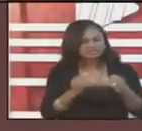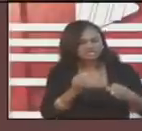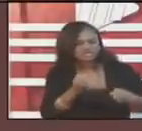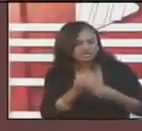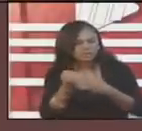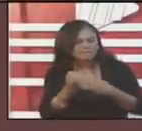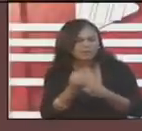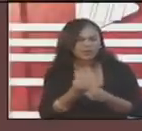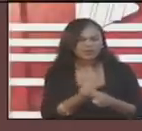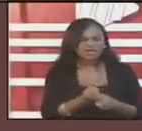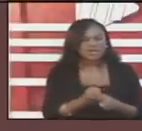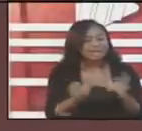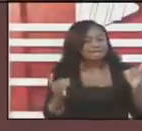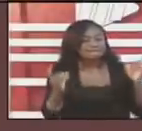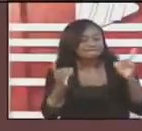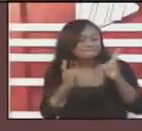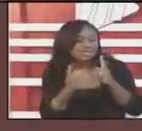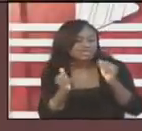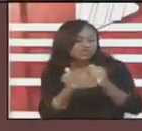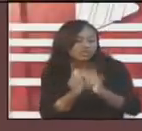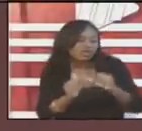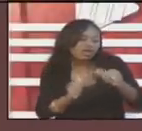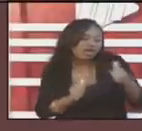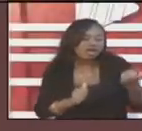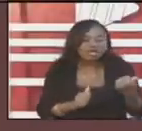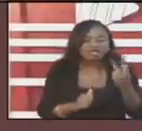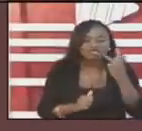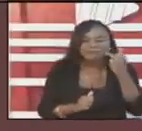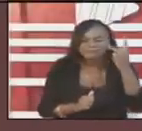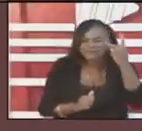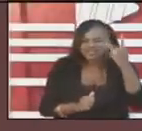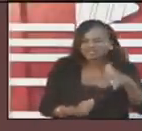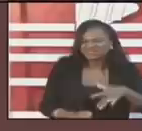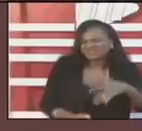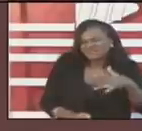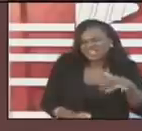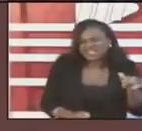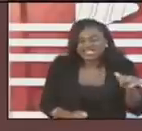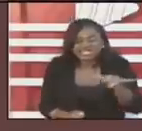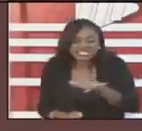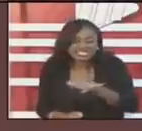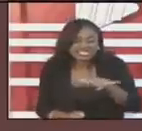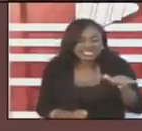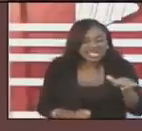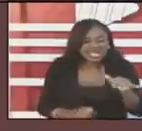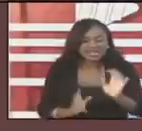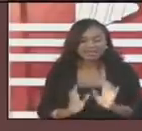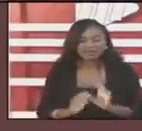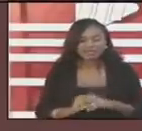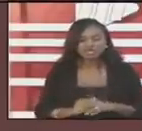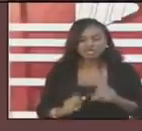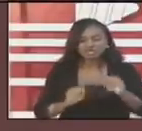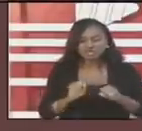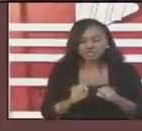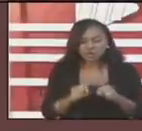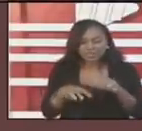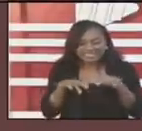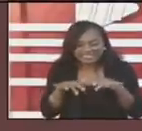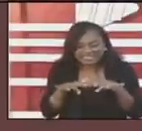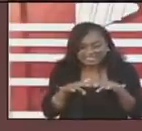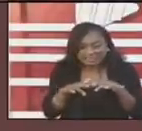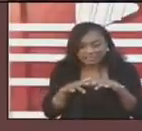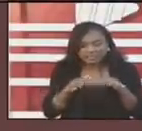other parents who may be identifying how you are feeling. So instead of putting that anxiety on your